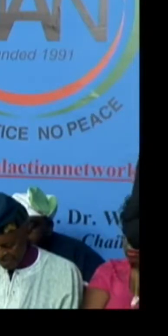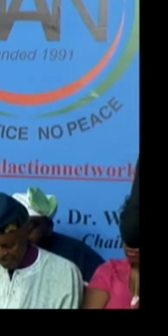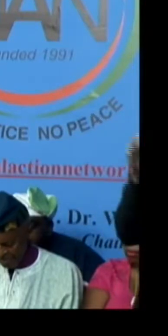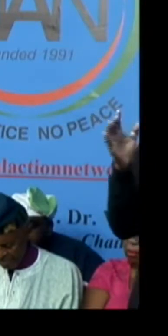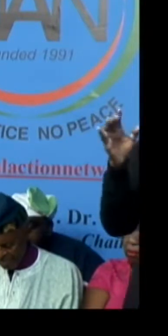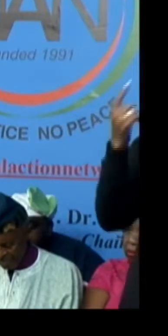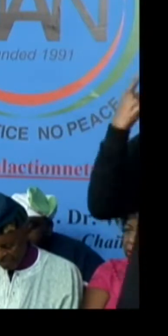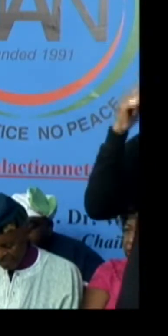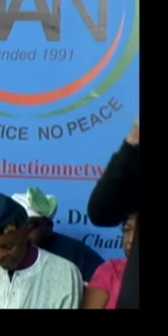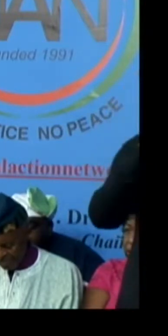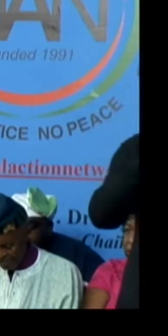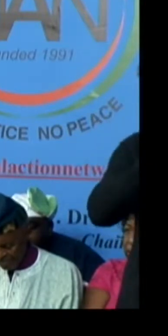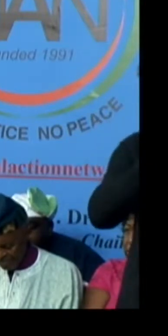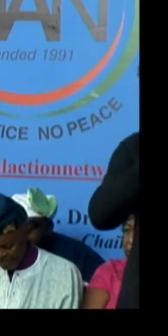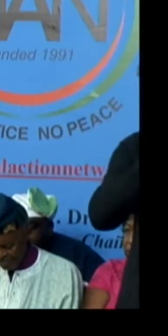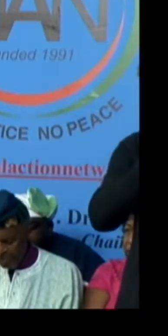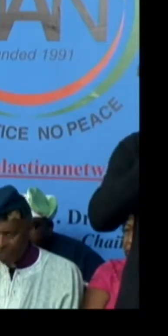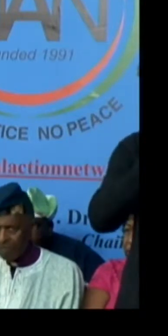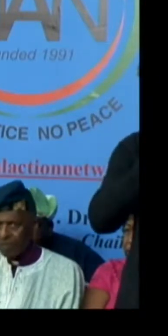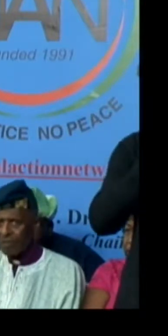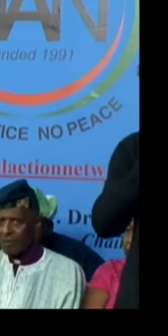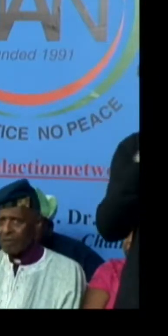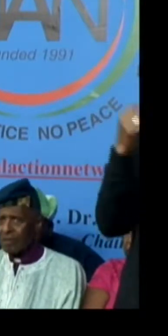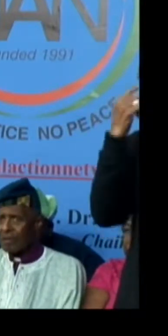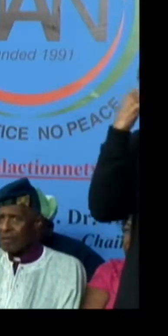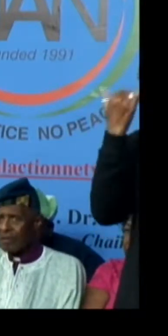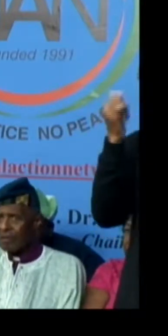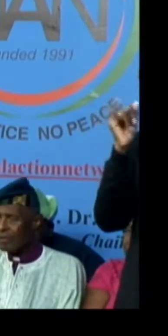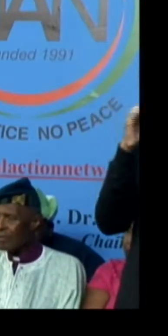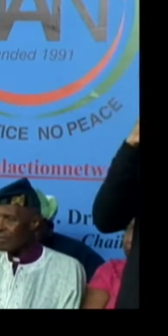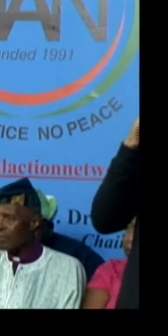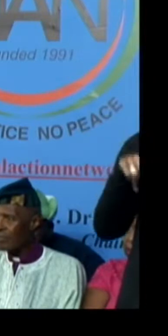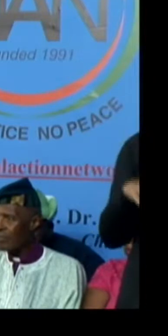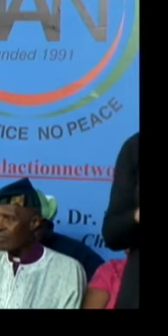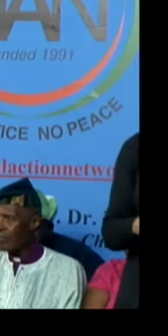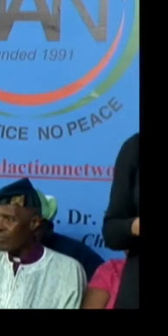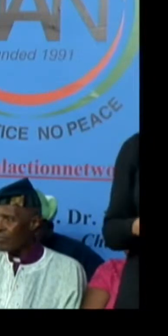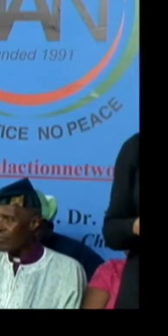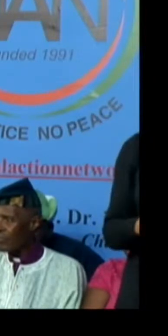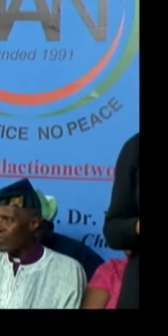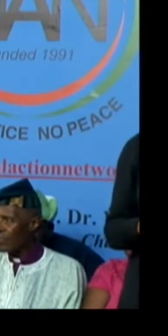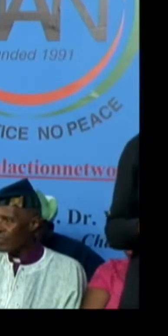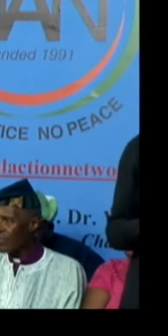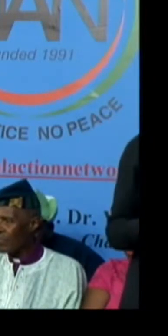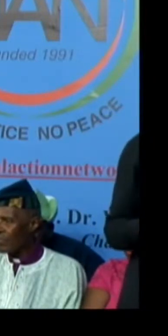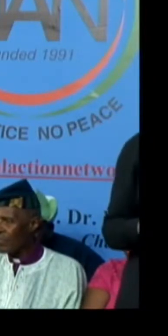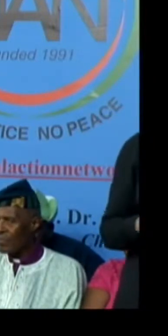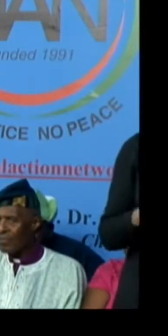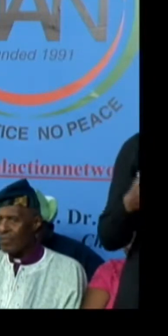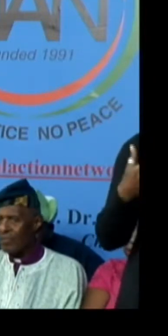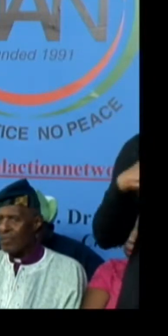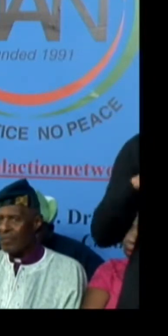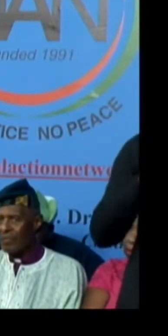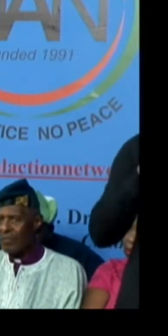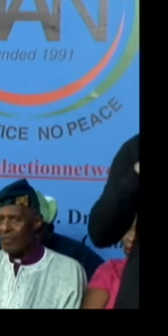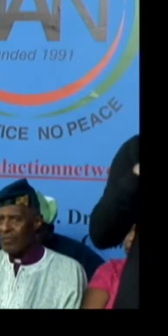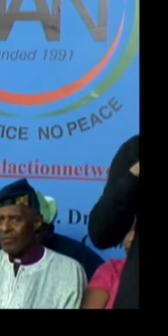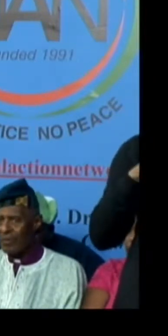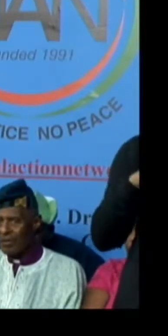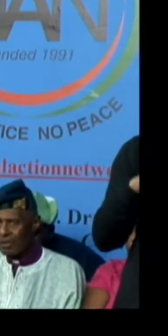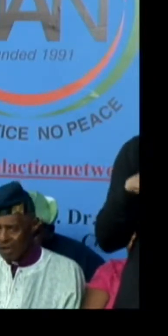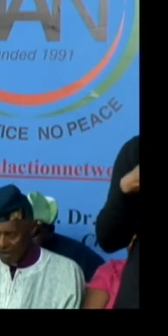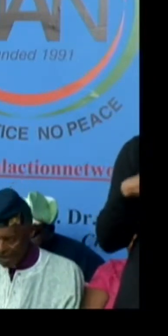law think there's something funny about that, then we are in an even more dangerous